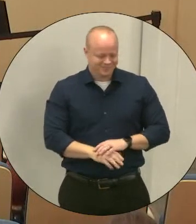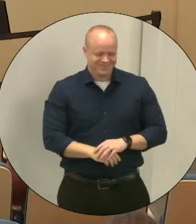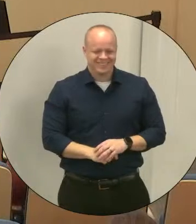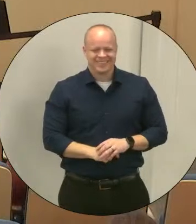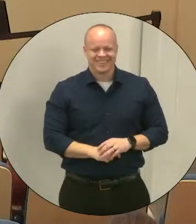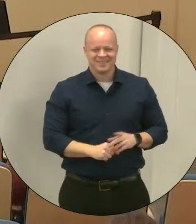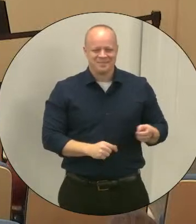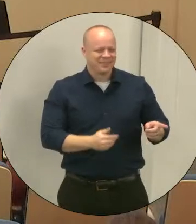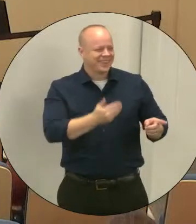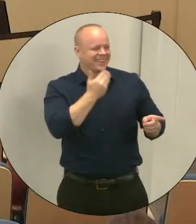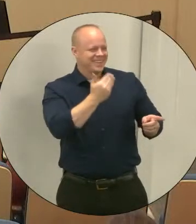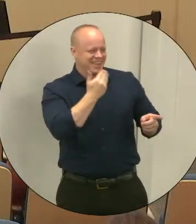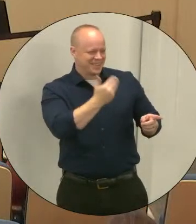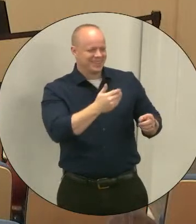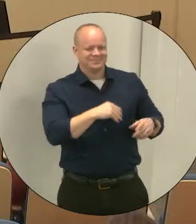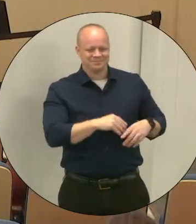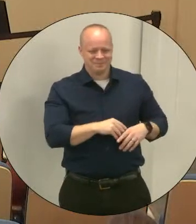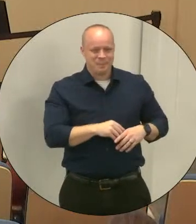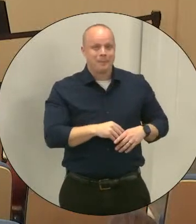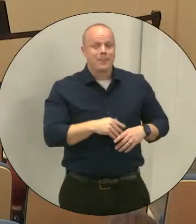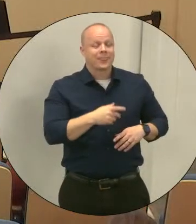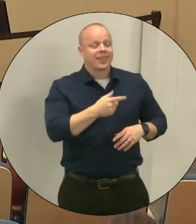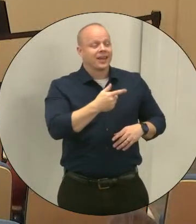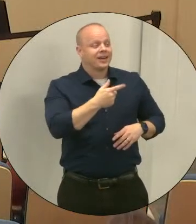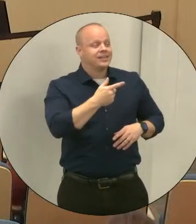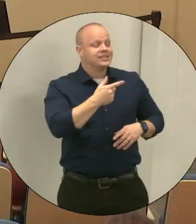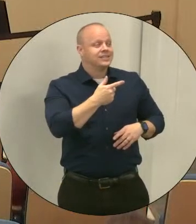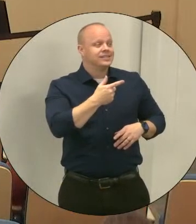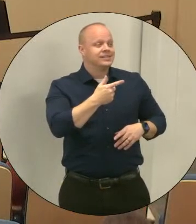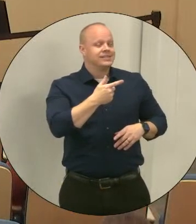Thank you, Madam President. You know,